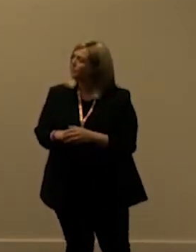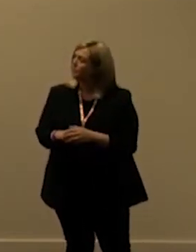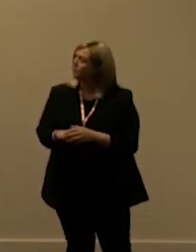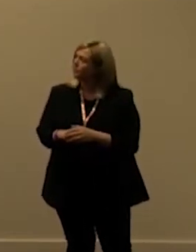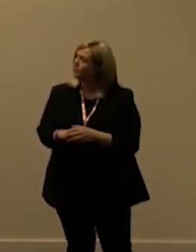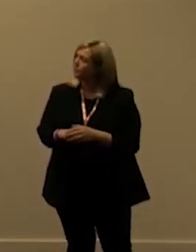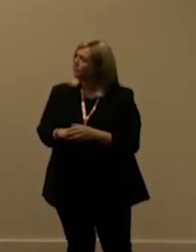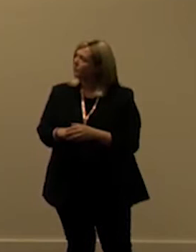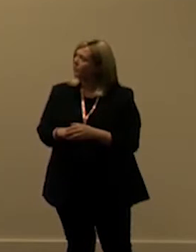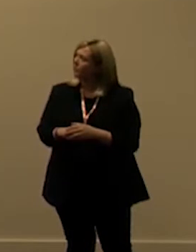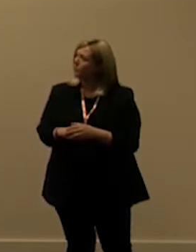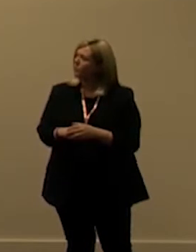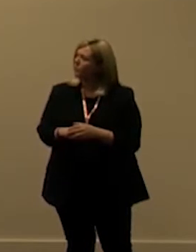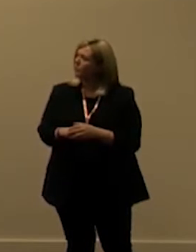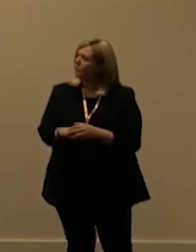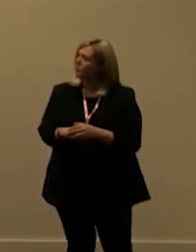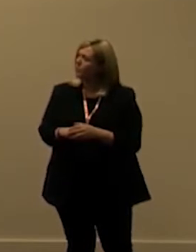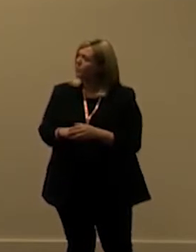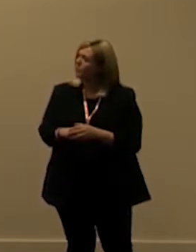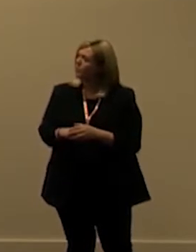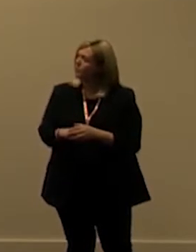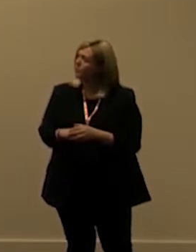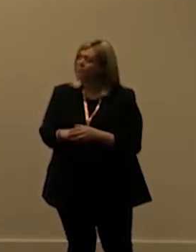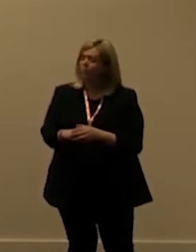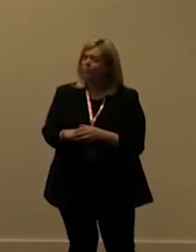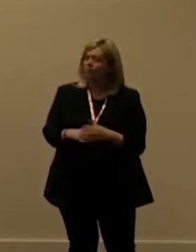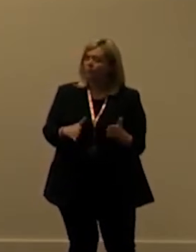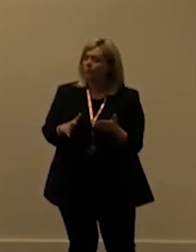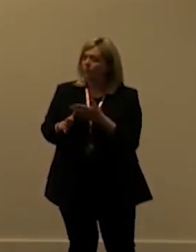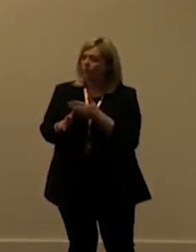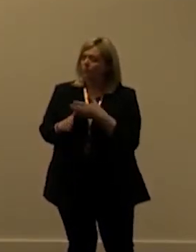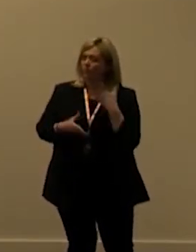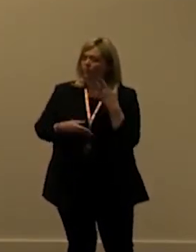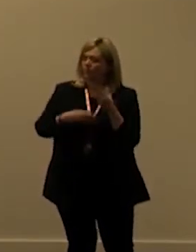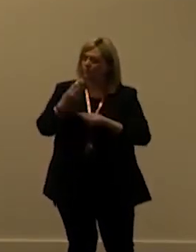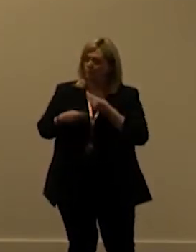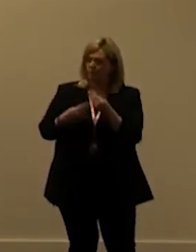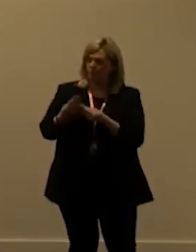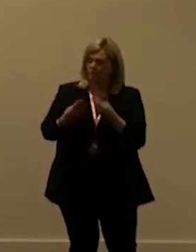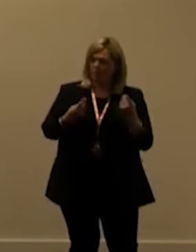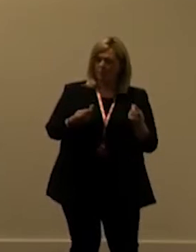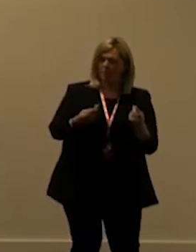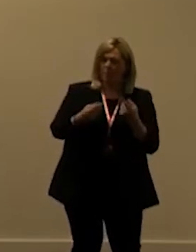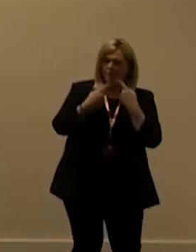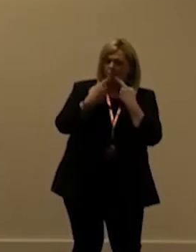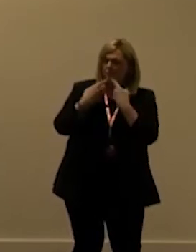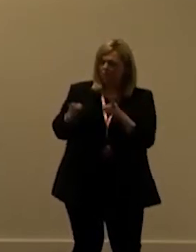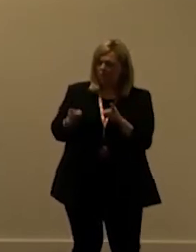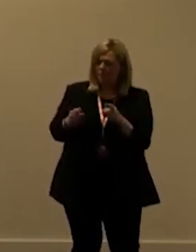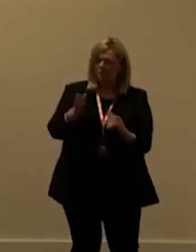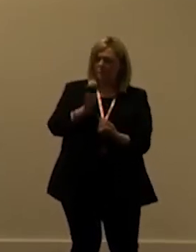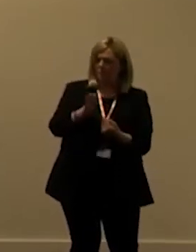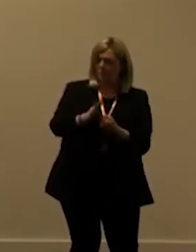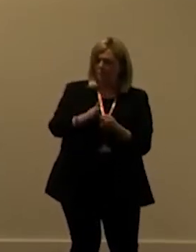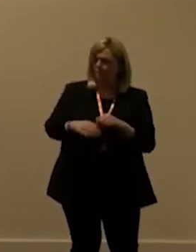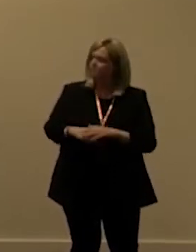Now, so the very first thing we wanted to talk through is declarative versus imperative. So declarative,